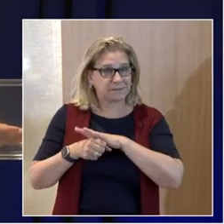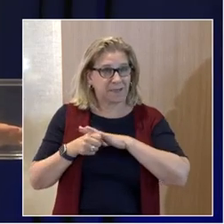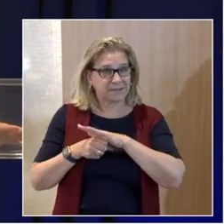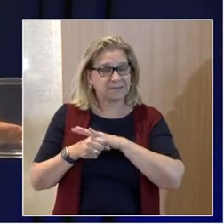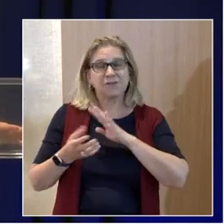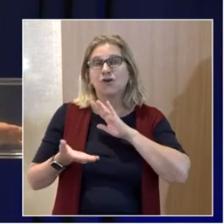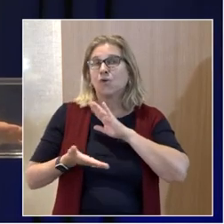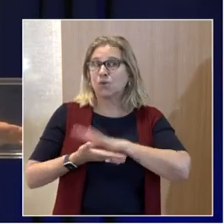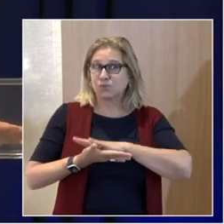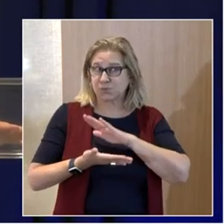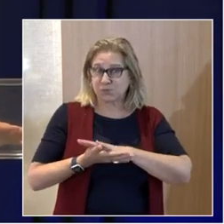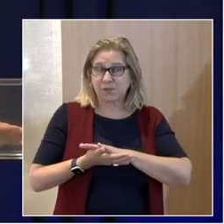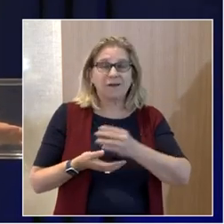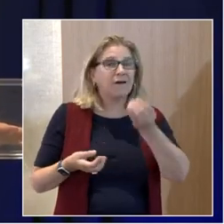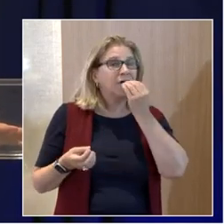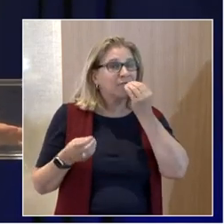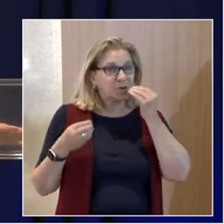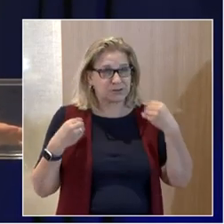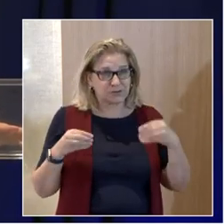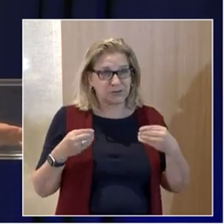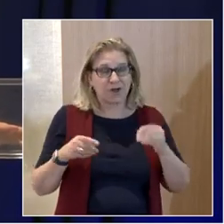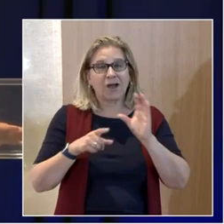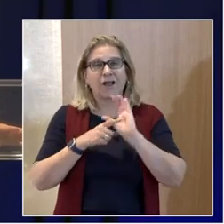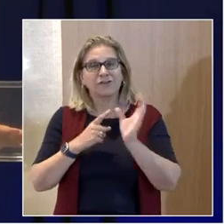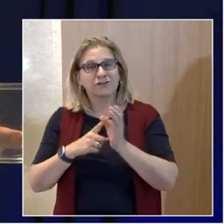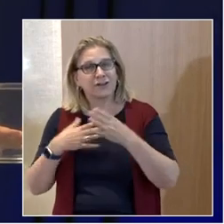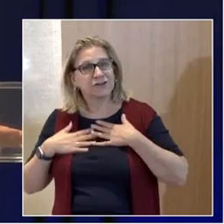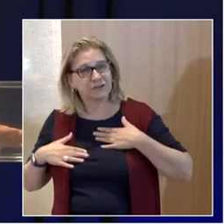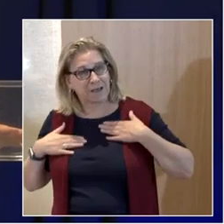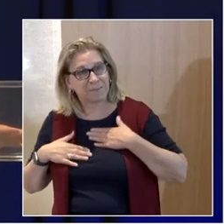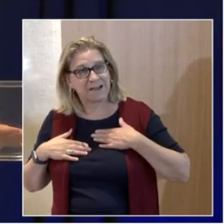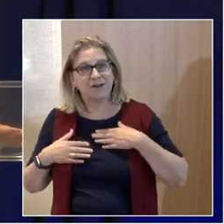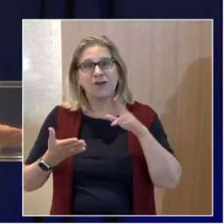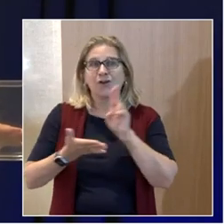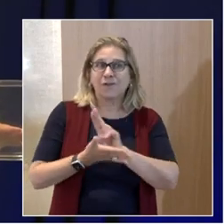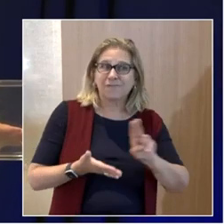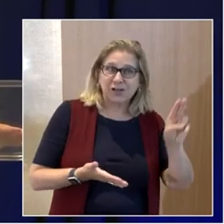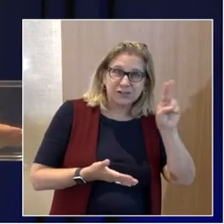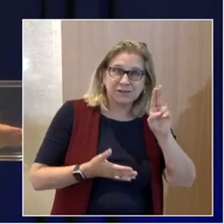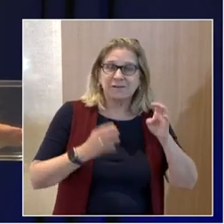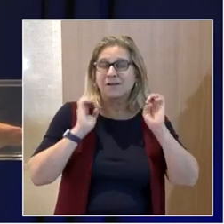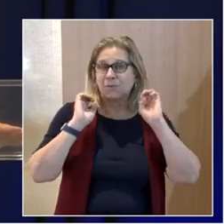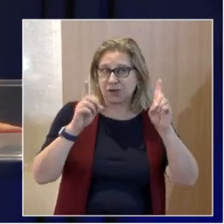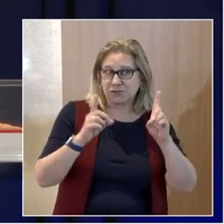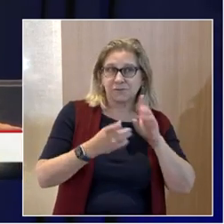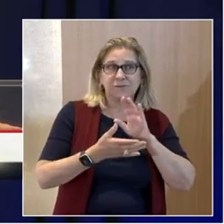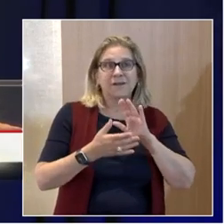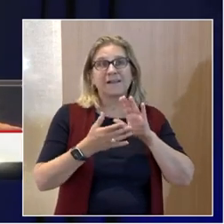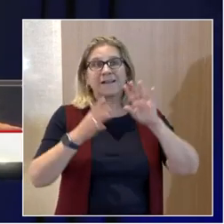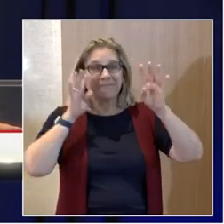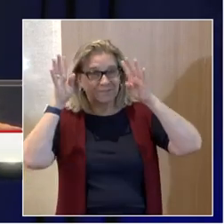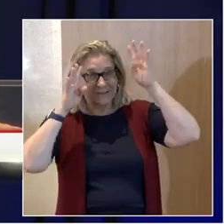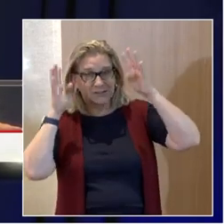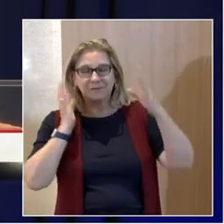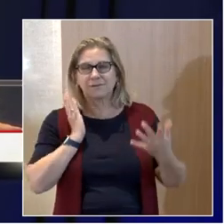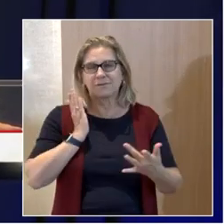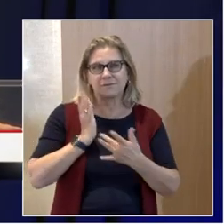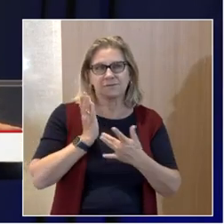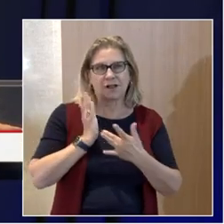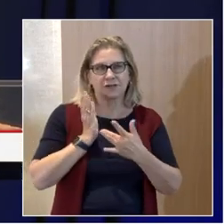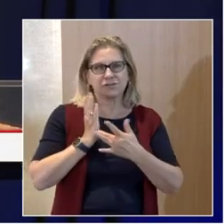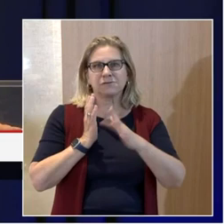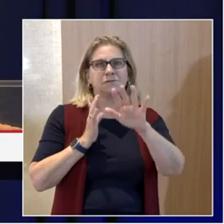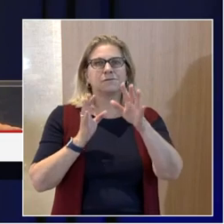and entertainment, university and education, innovation and technology, and so much more.